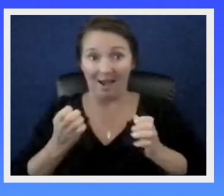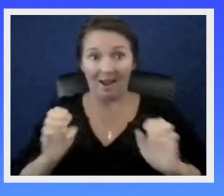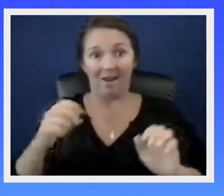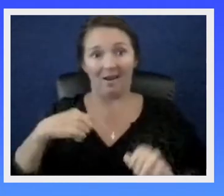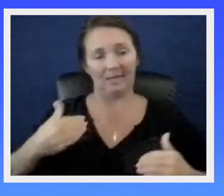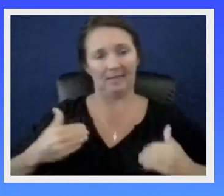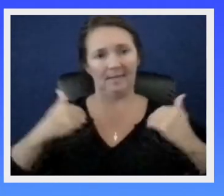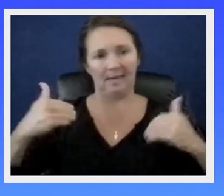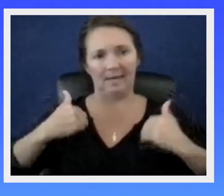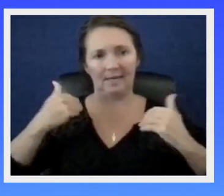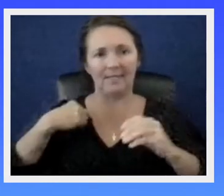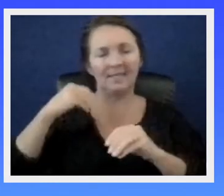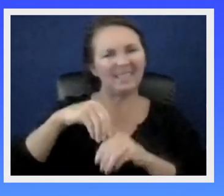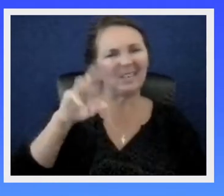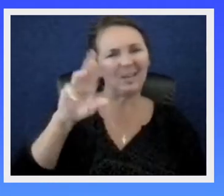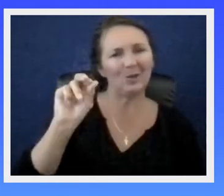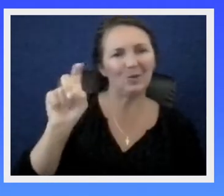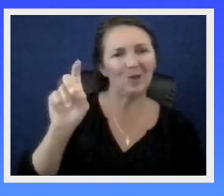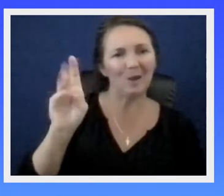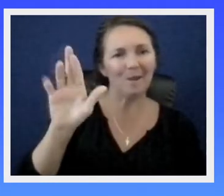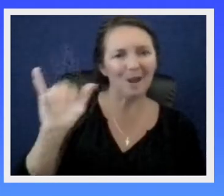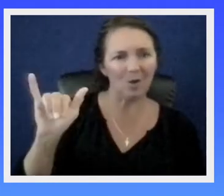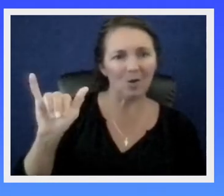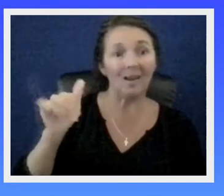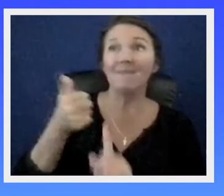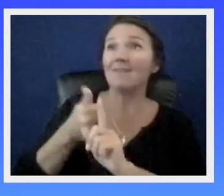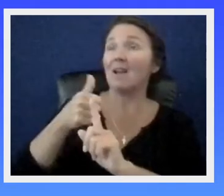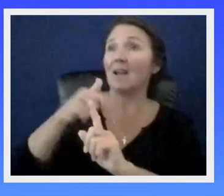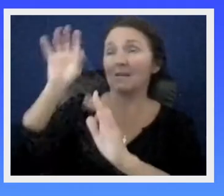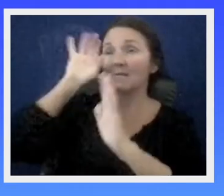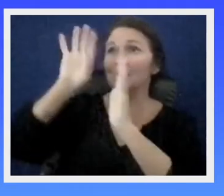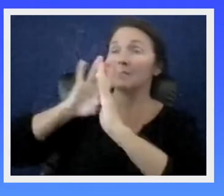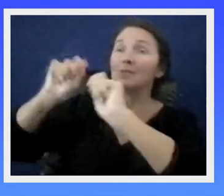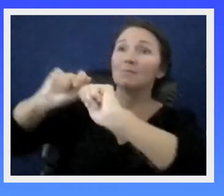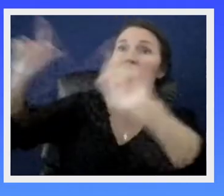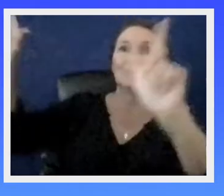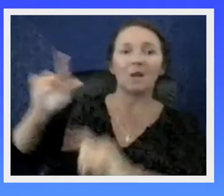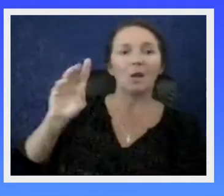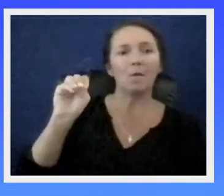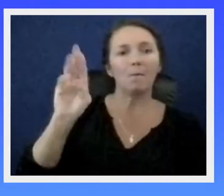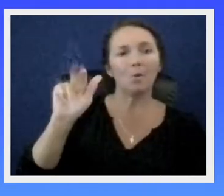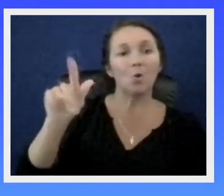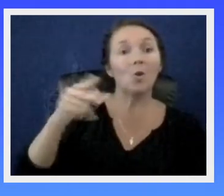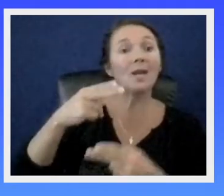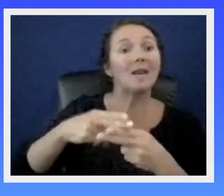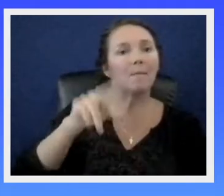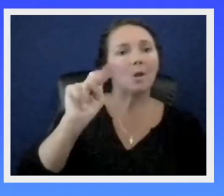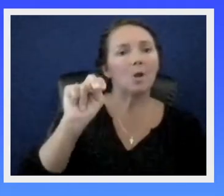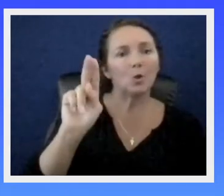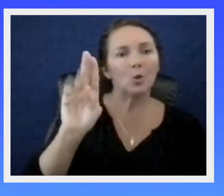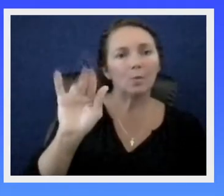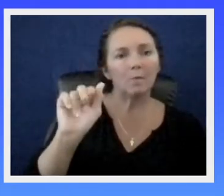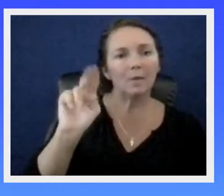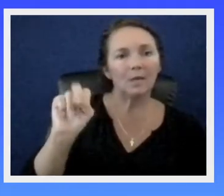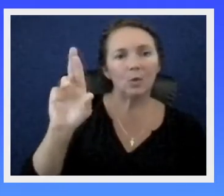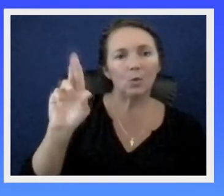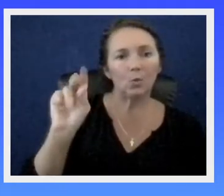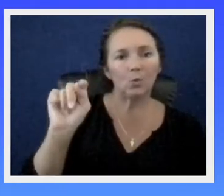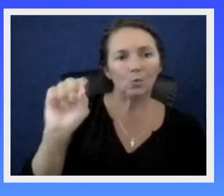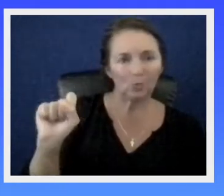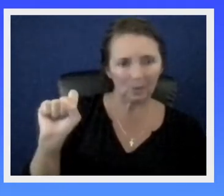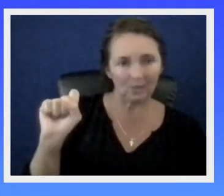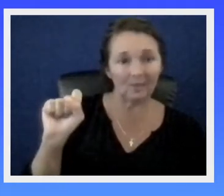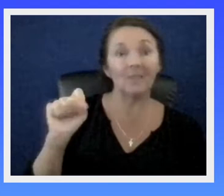in Roxbury was a mural. The mural was called Nubian Roots, and we created that mural to bring